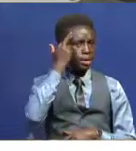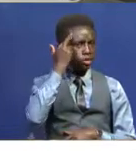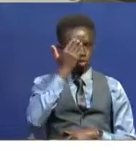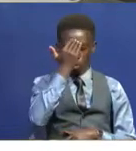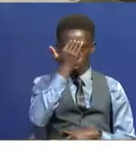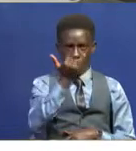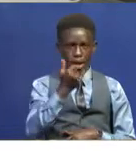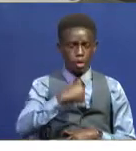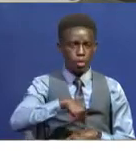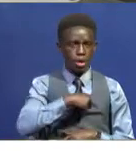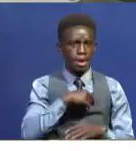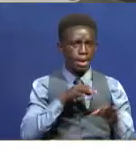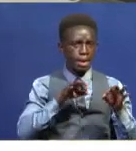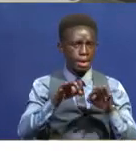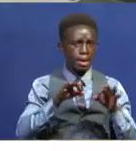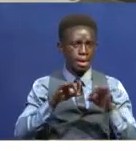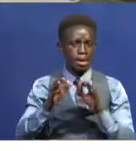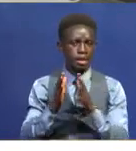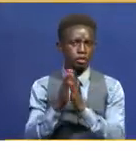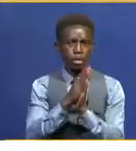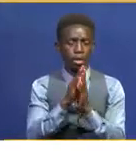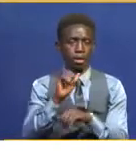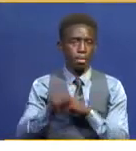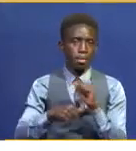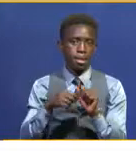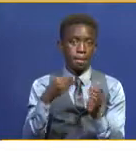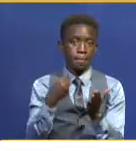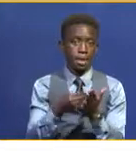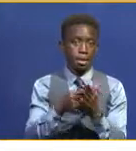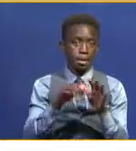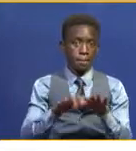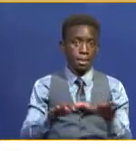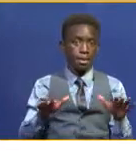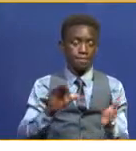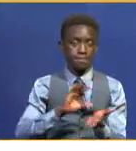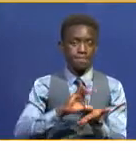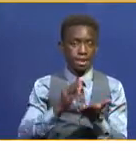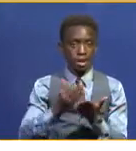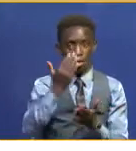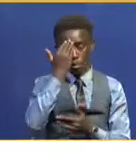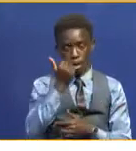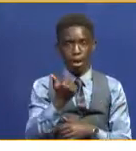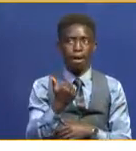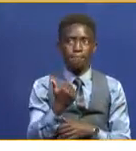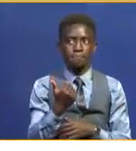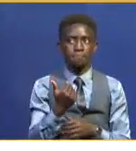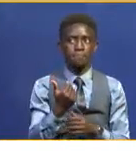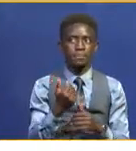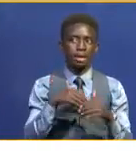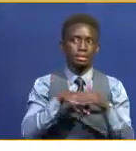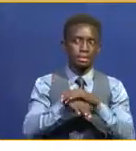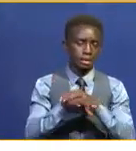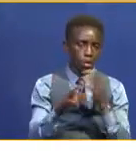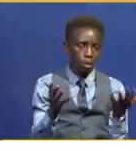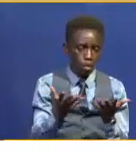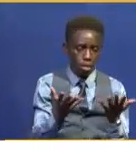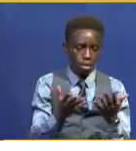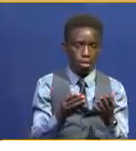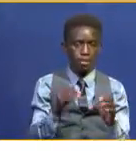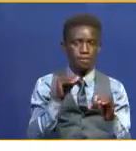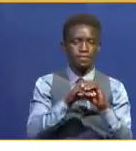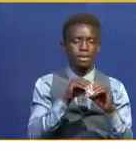are talking maybe a lot about money market funds is mm-hmm. is because of the ease of access of actually investing into money market